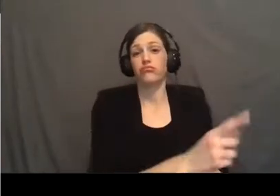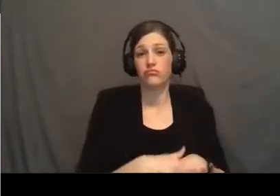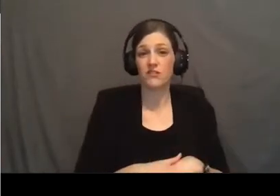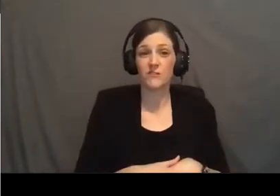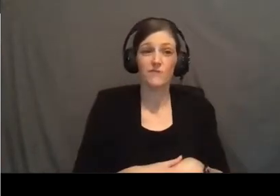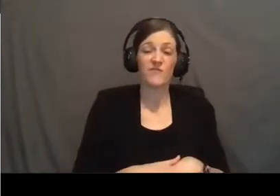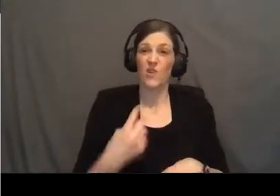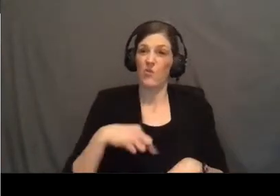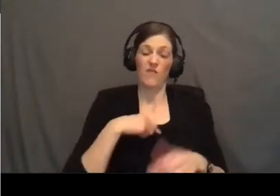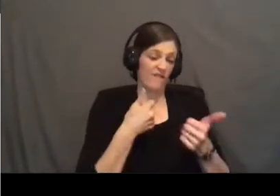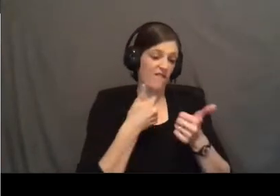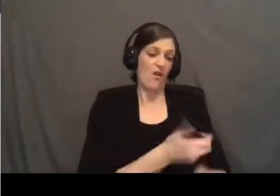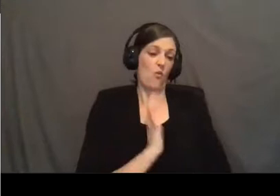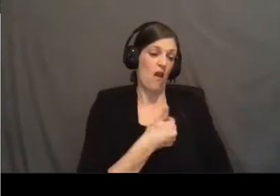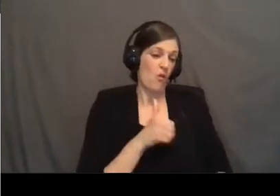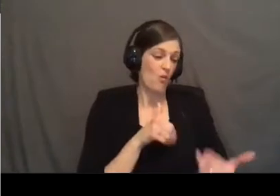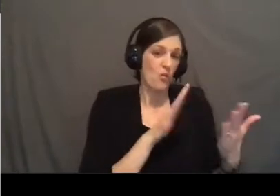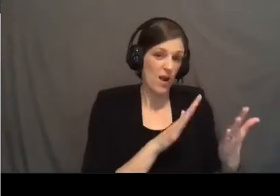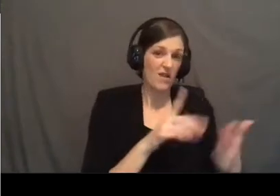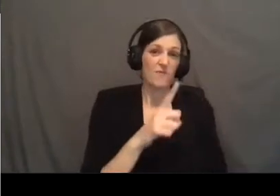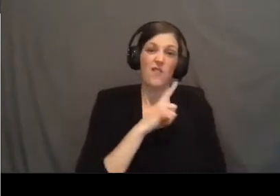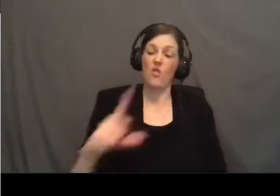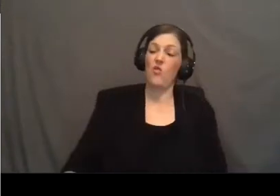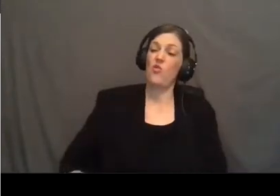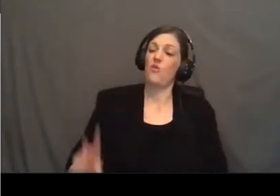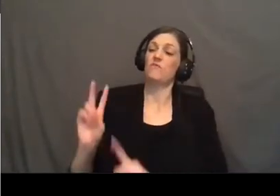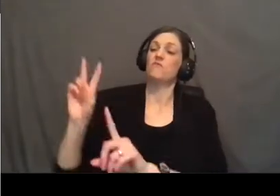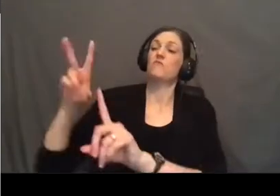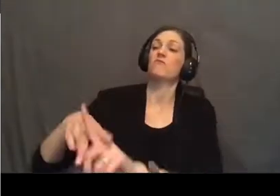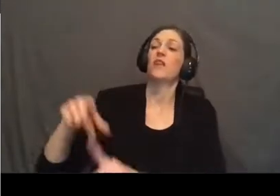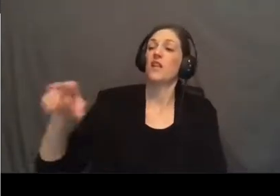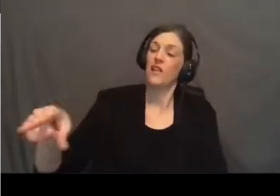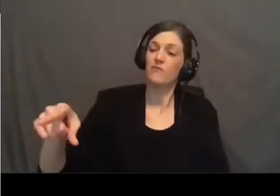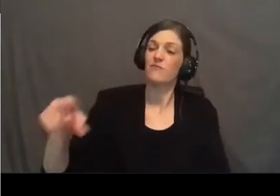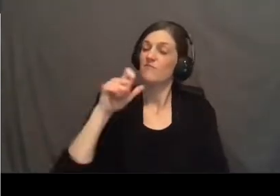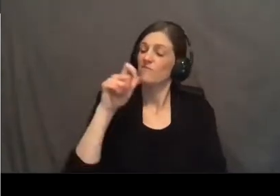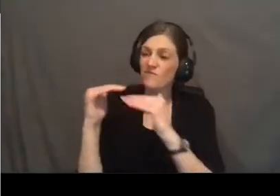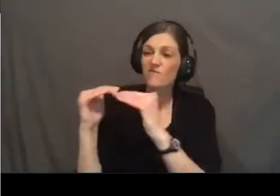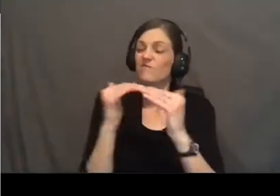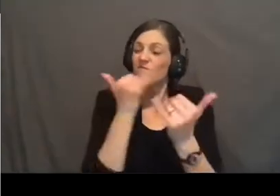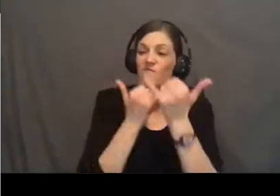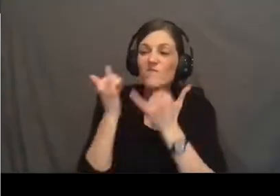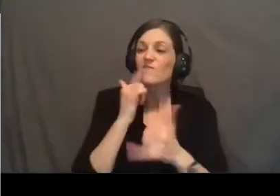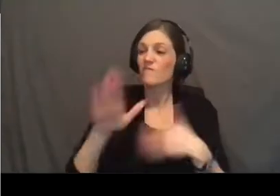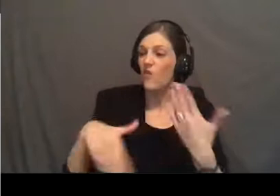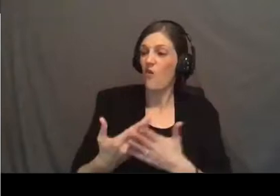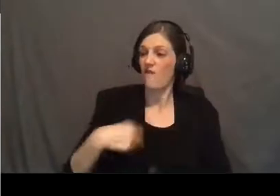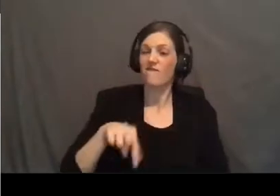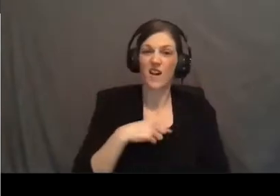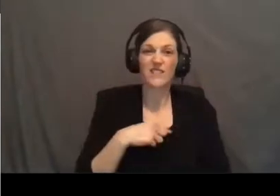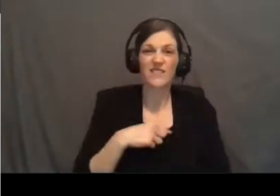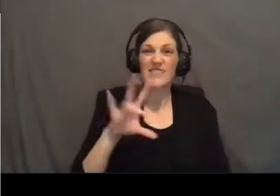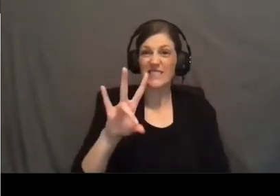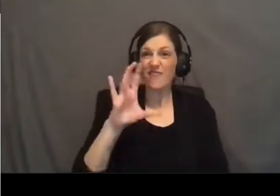his own way and the Lord has laid on him the iniquity of us all. 700 years before Jesus came Isaiah is writing